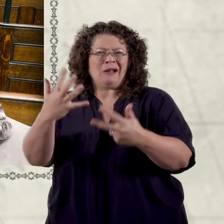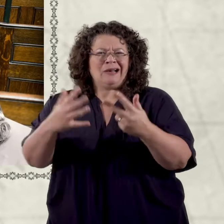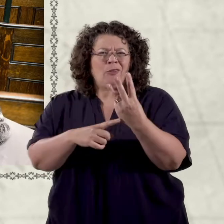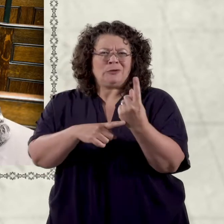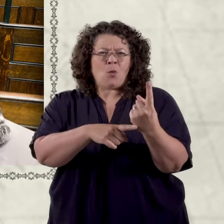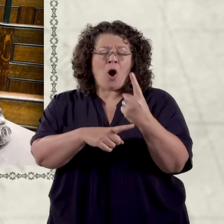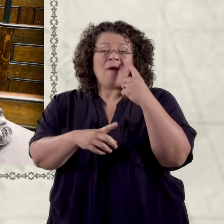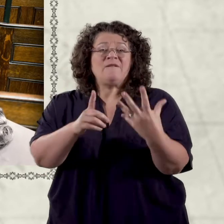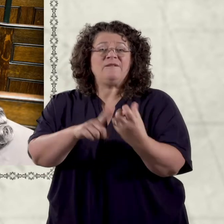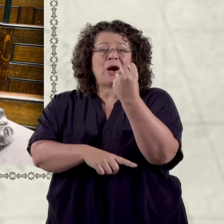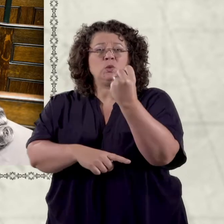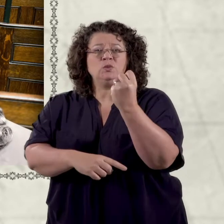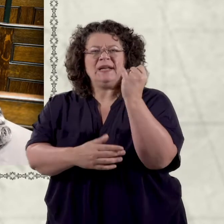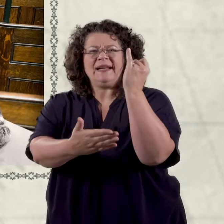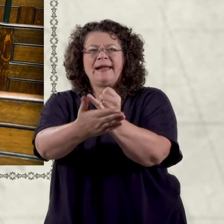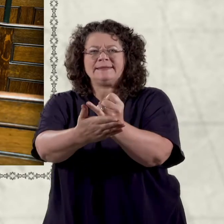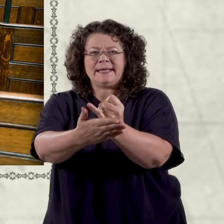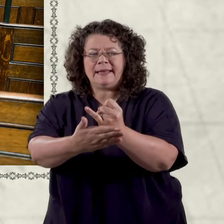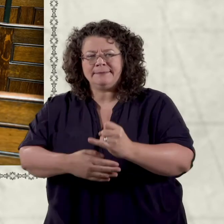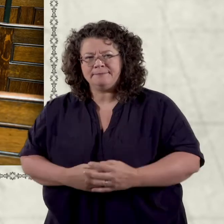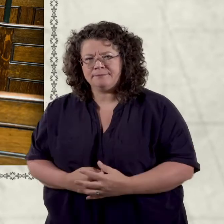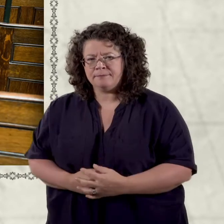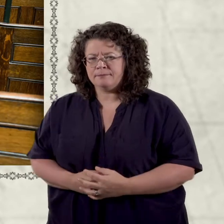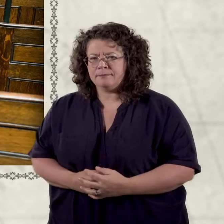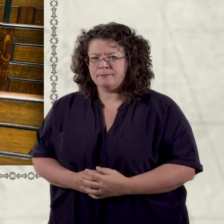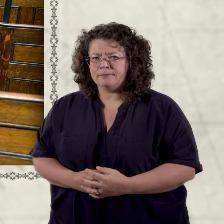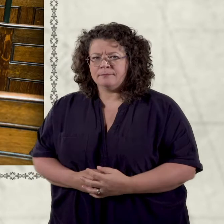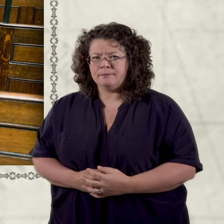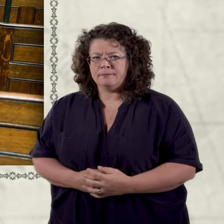You have been found guilty.